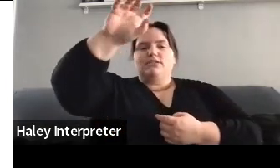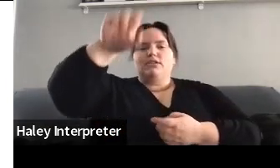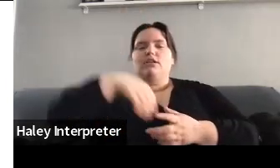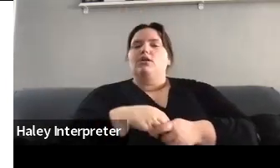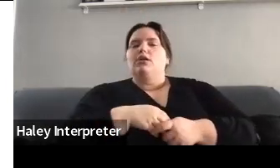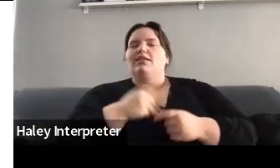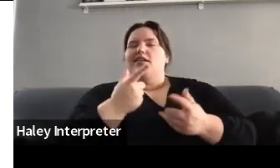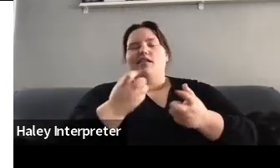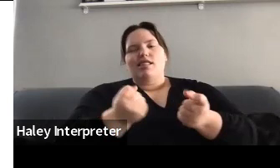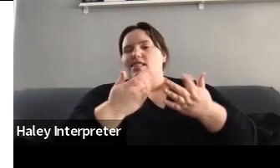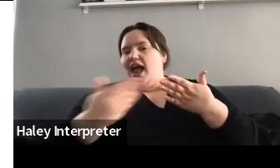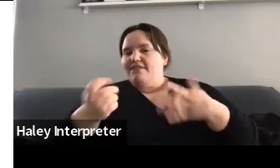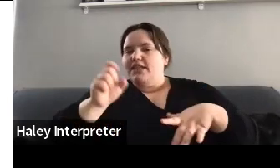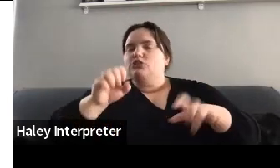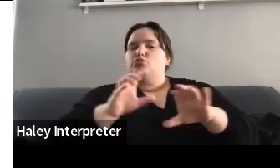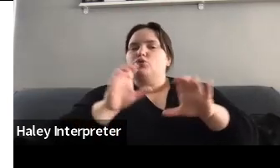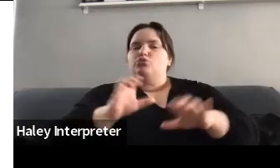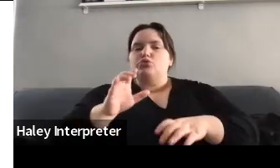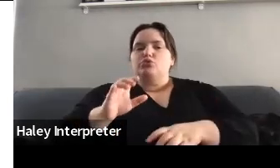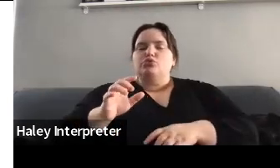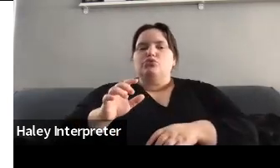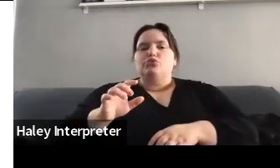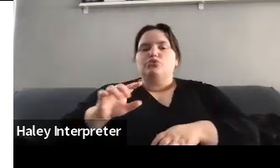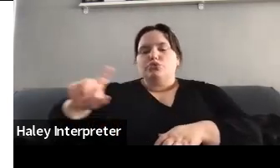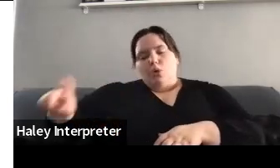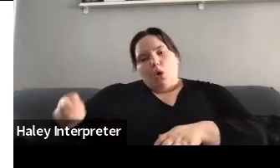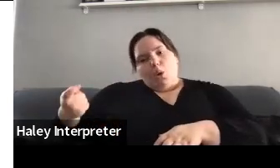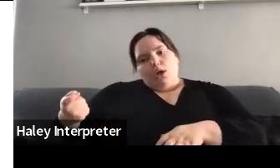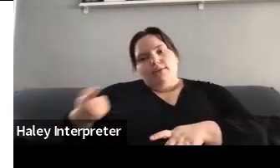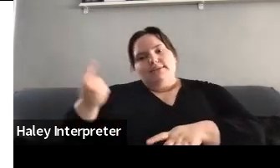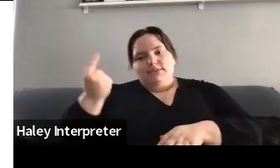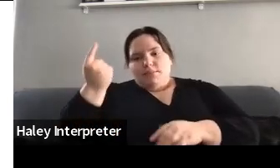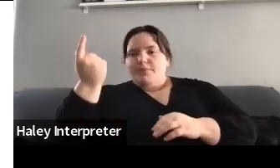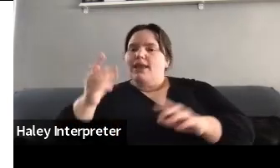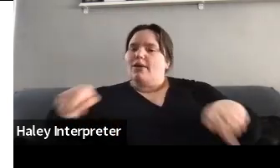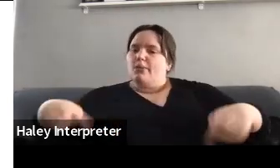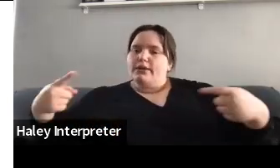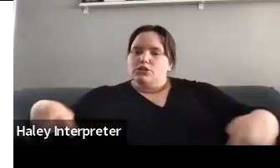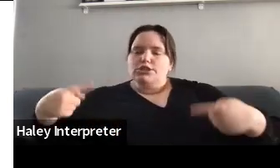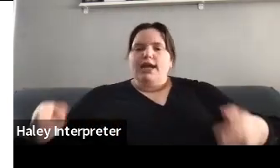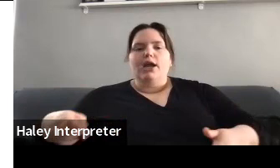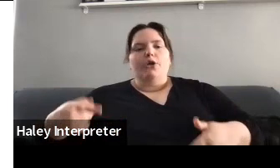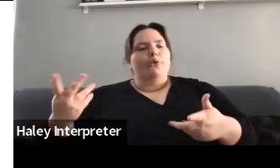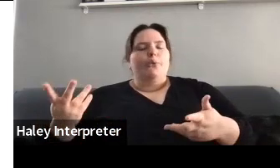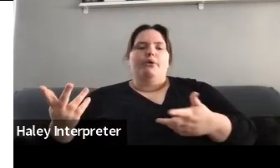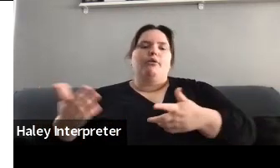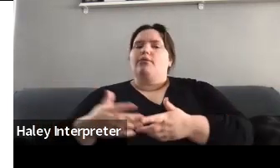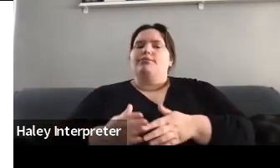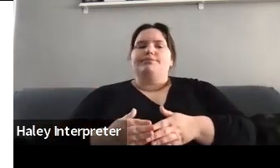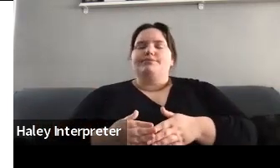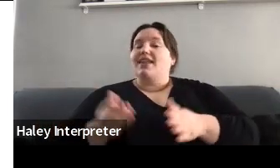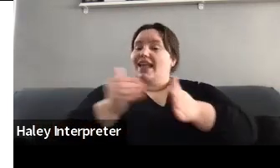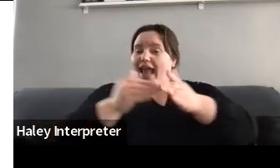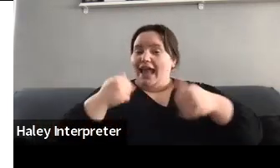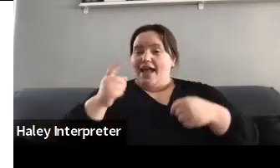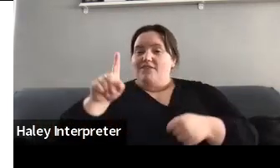do to hook something onto a wheelchair using a carabiner perhaps, or um, again, having hooks